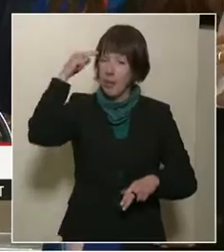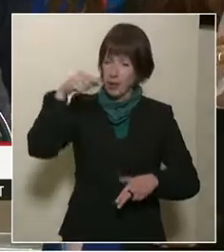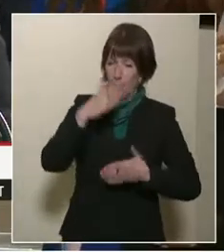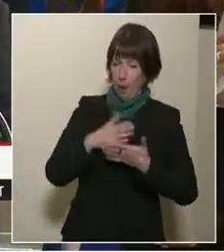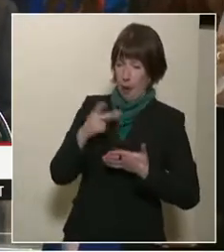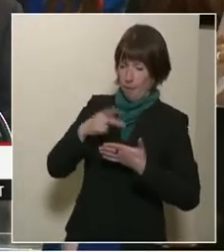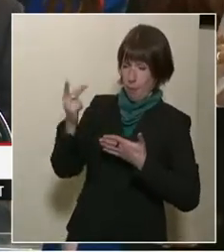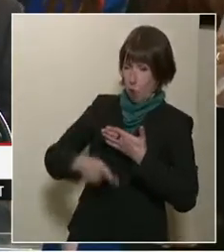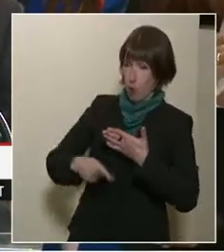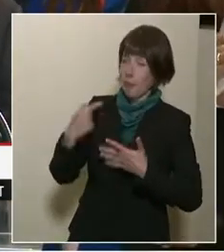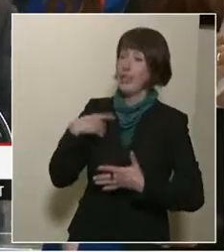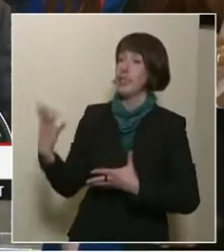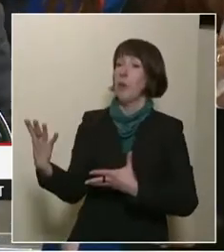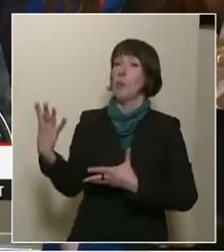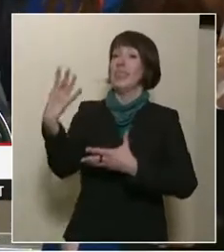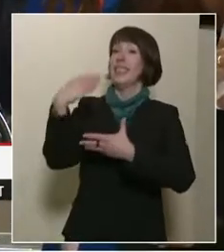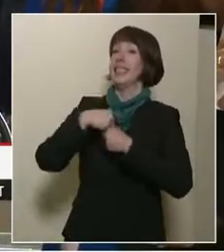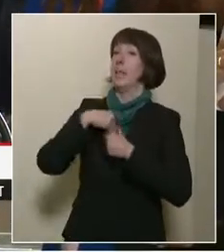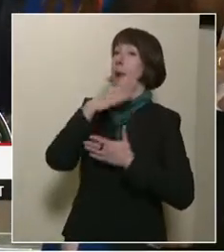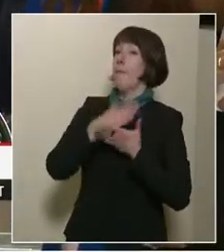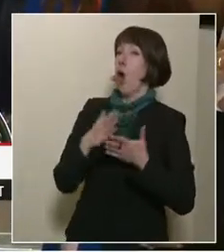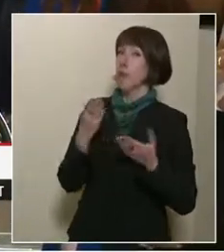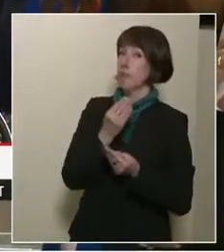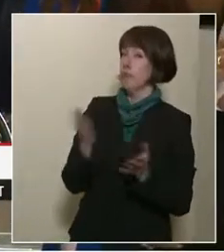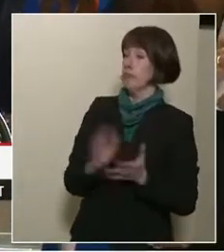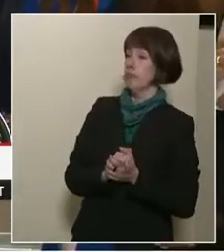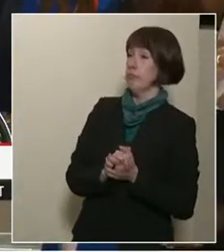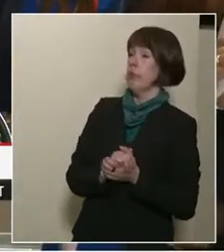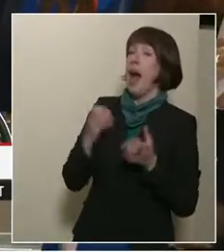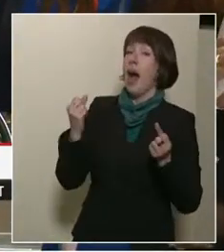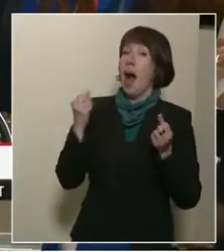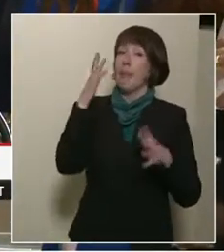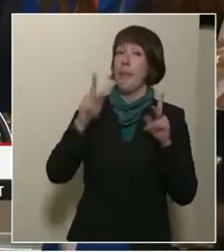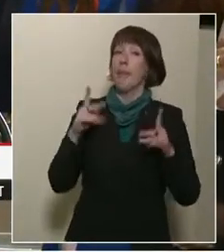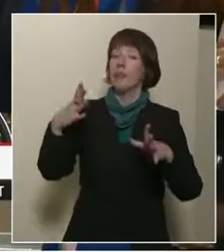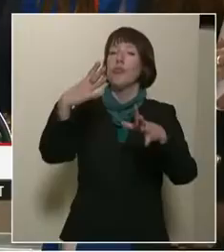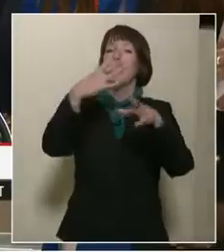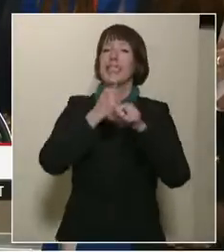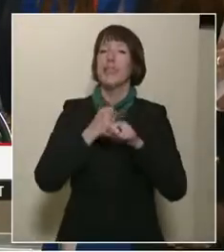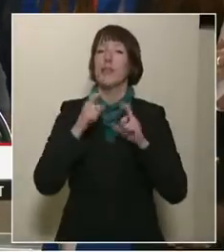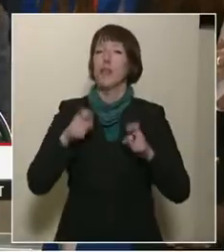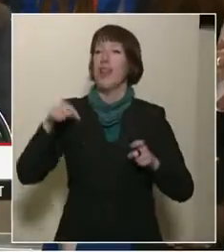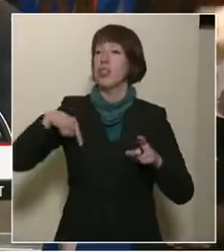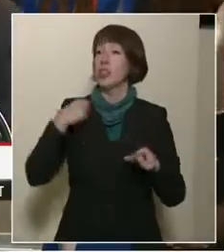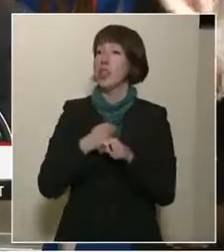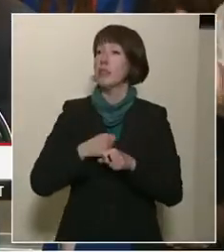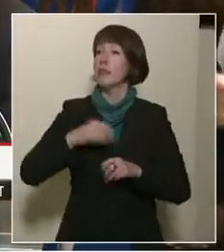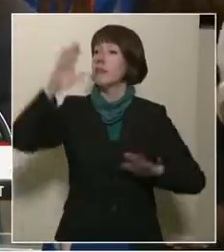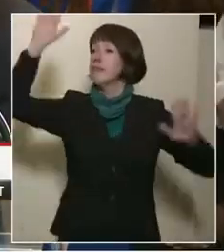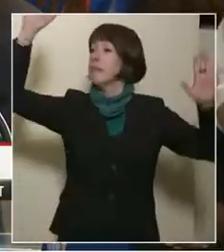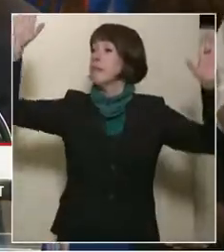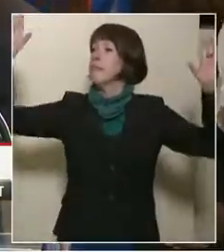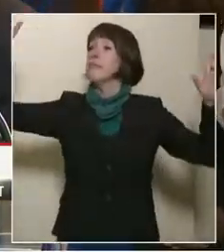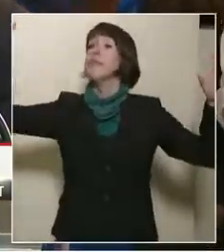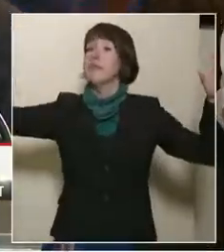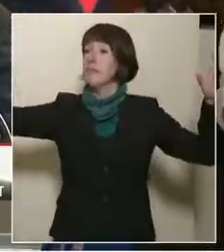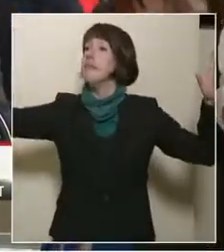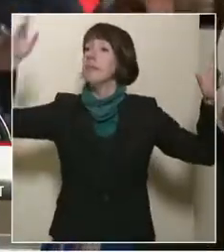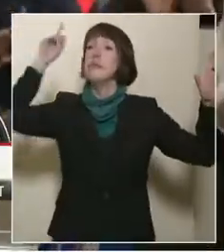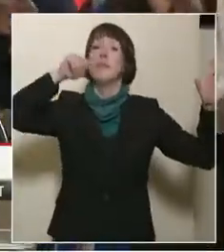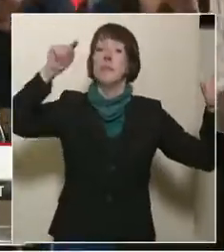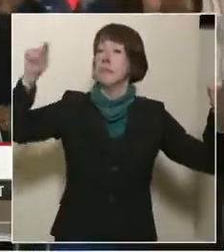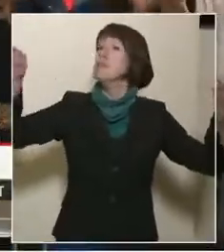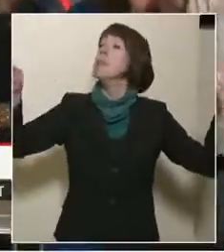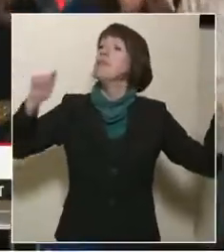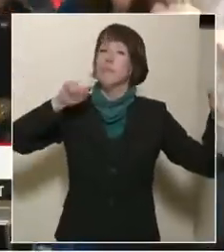the participatory portion. So how many people have received a grant this year? Raise your hands. Great.